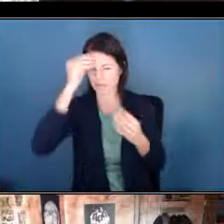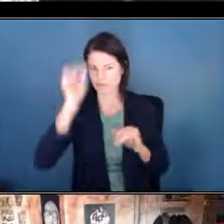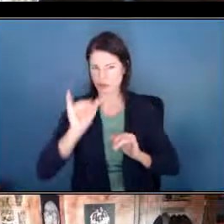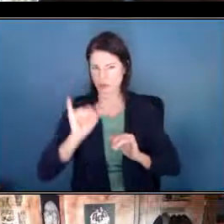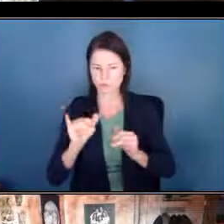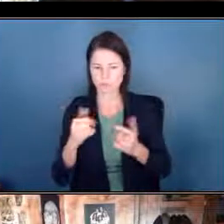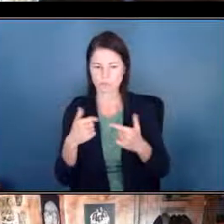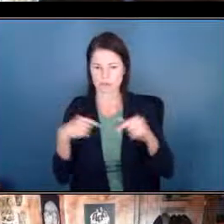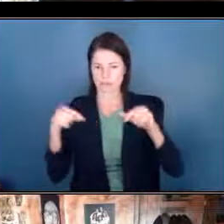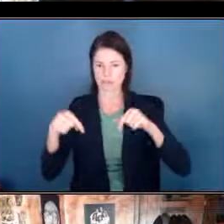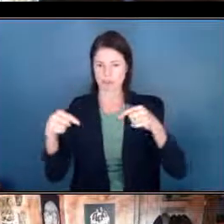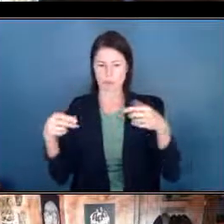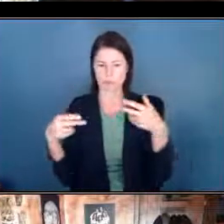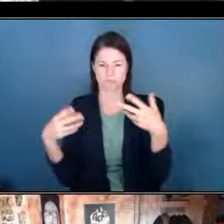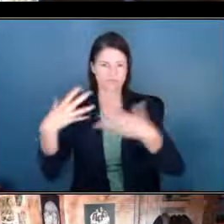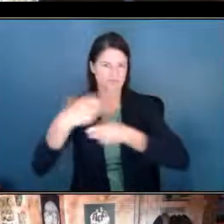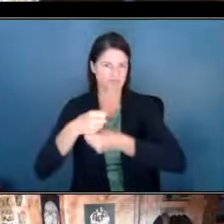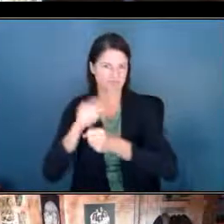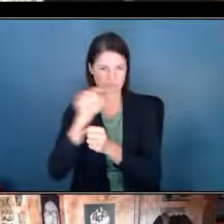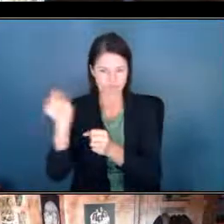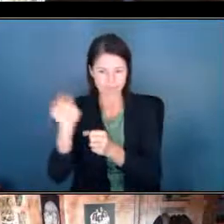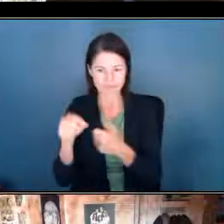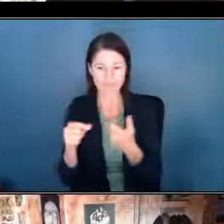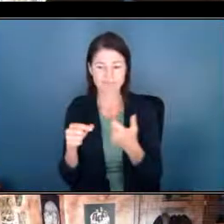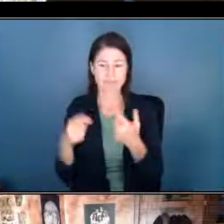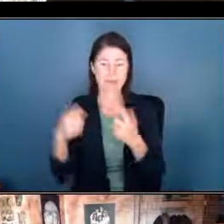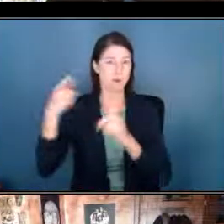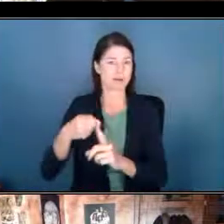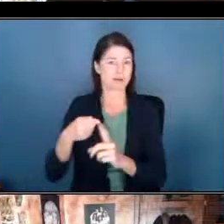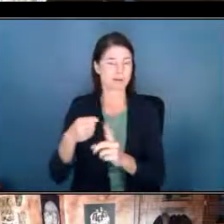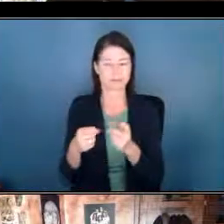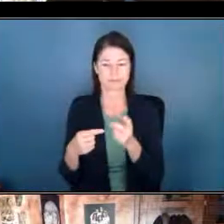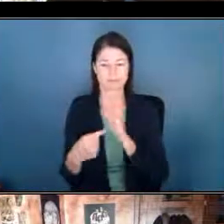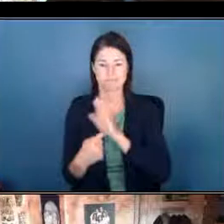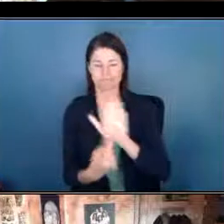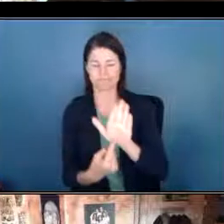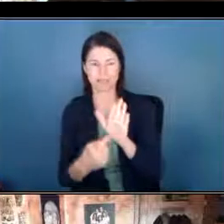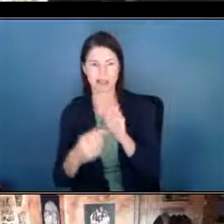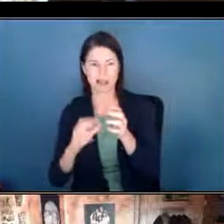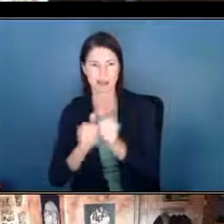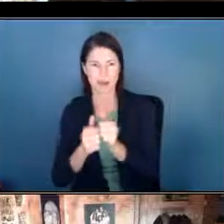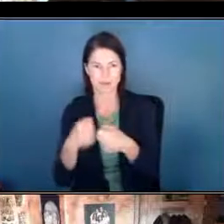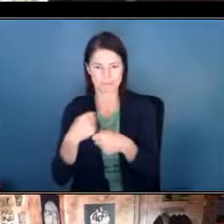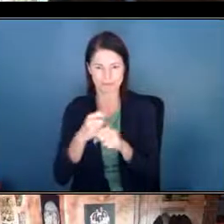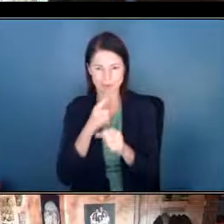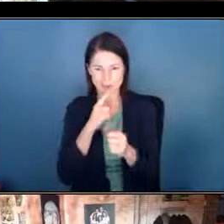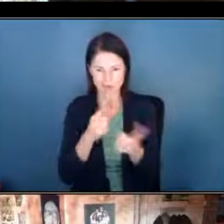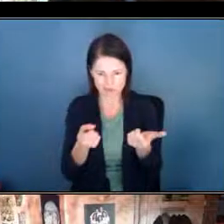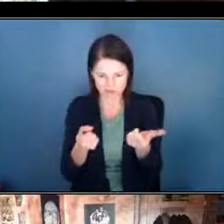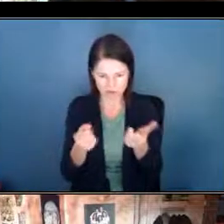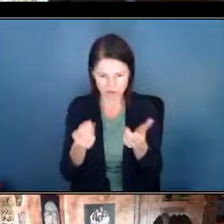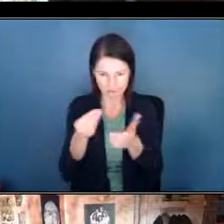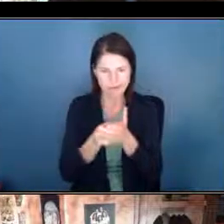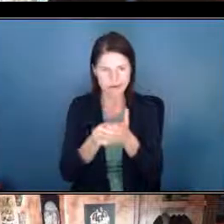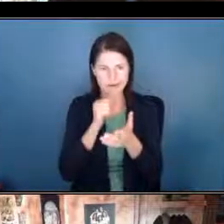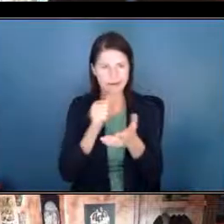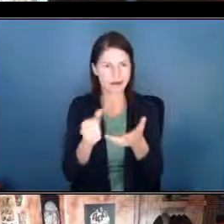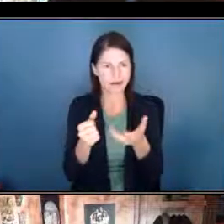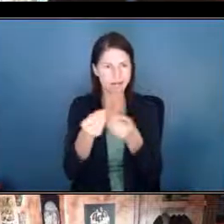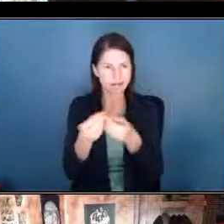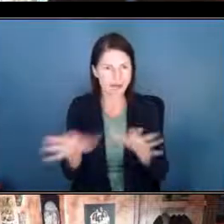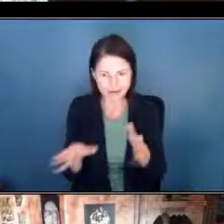what we can do to stop the leakage. And then more importantly, we want to see what we can do to bring more money to you to try to